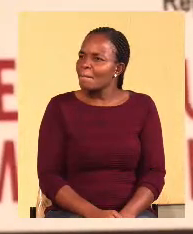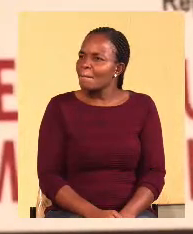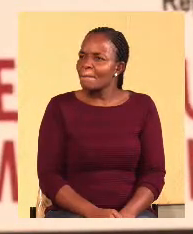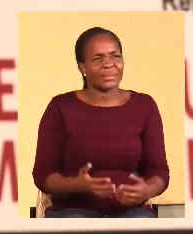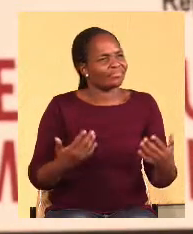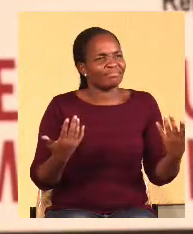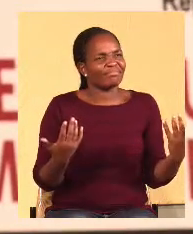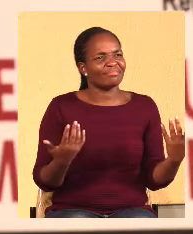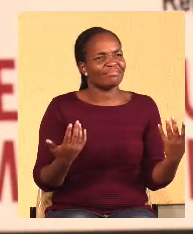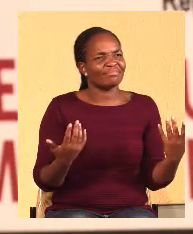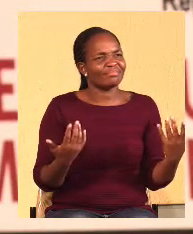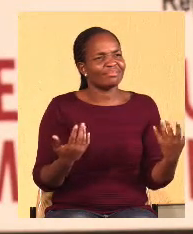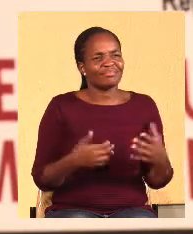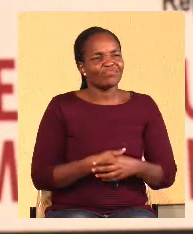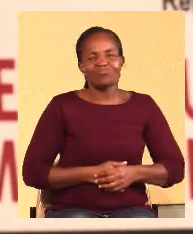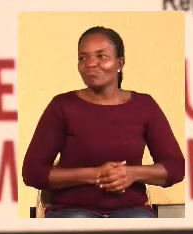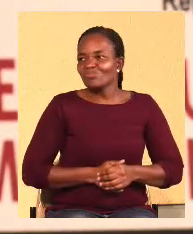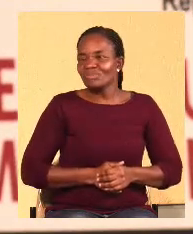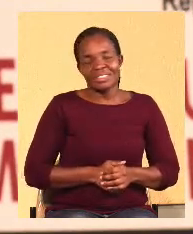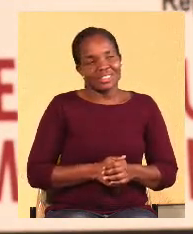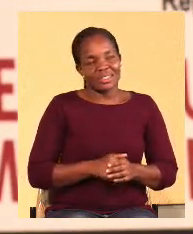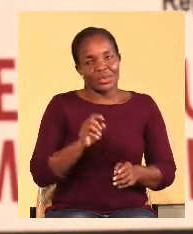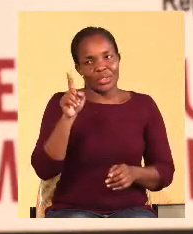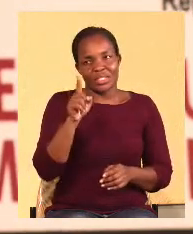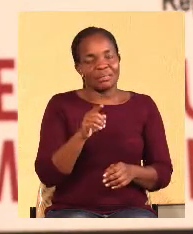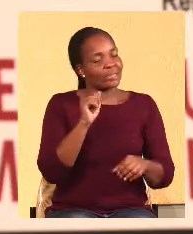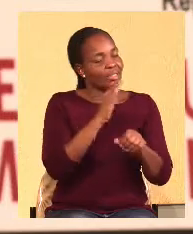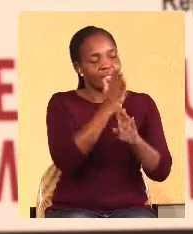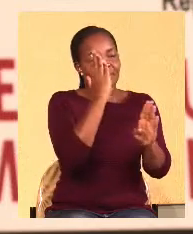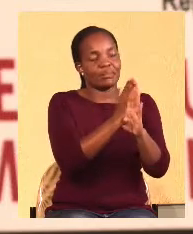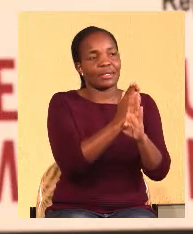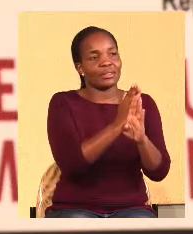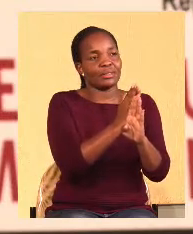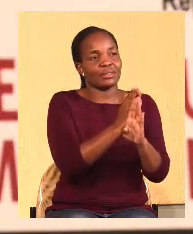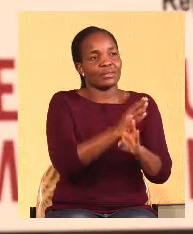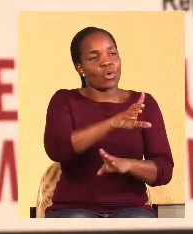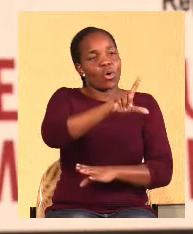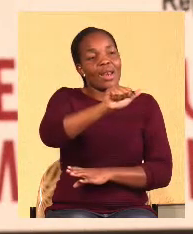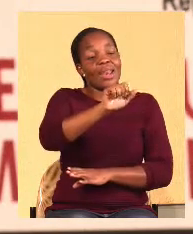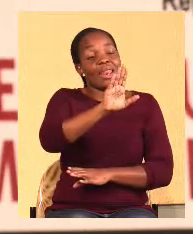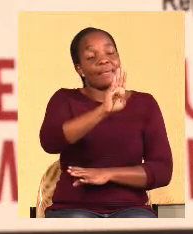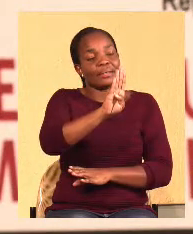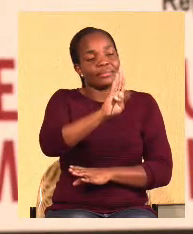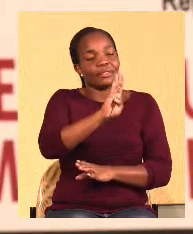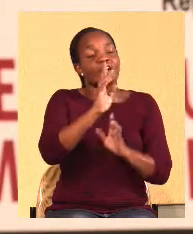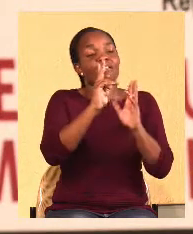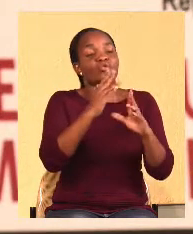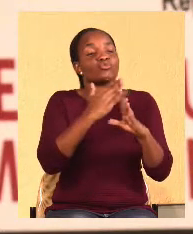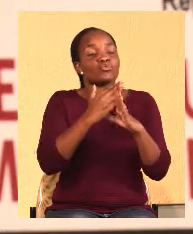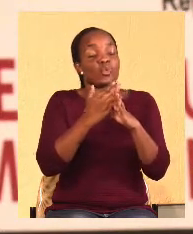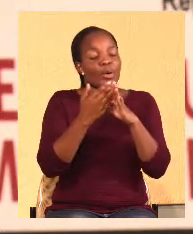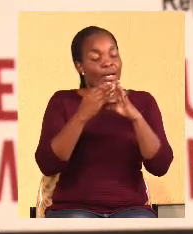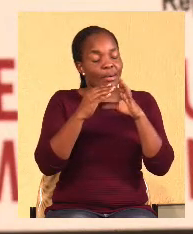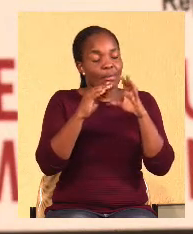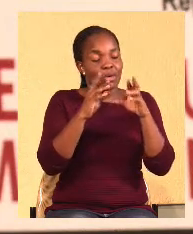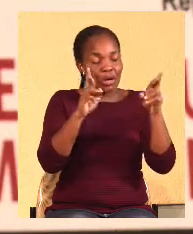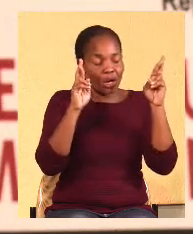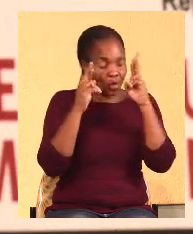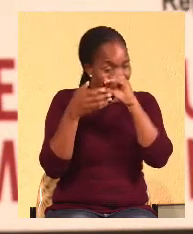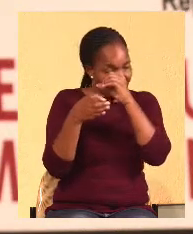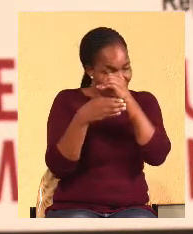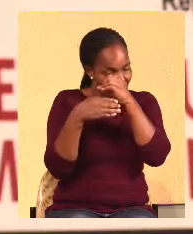I think that questions I need to refer it to our lab experts to be able to provide that